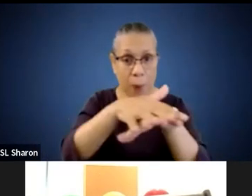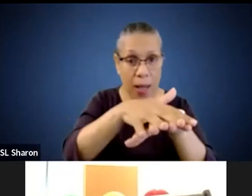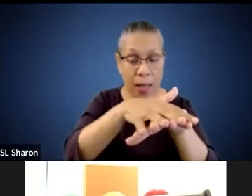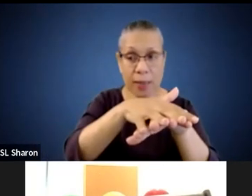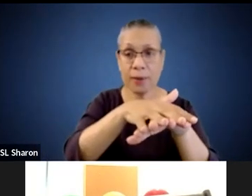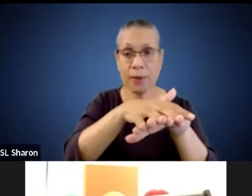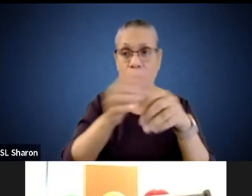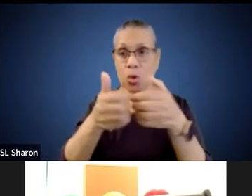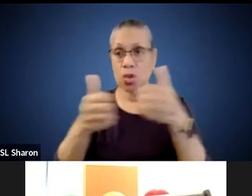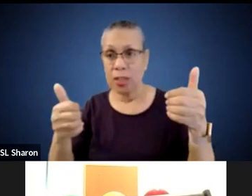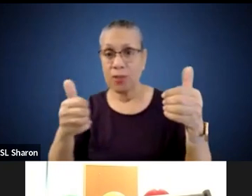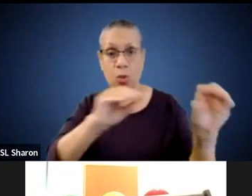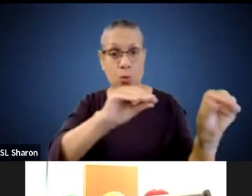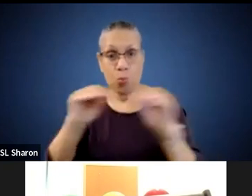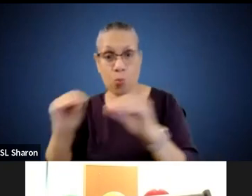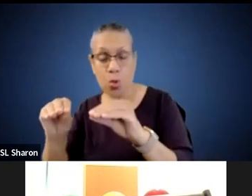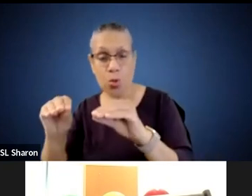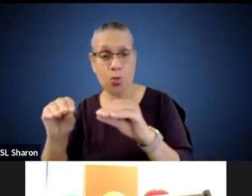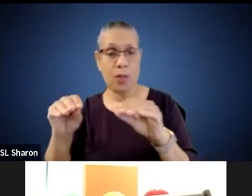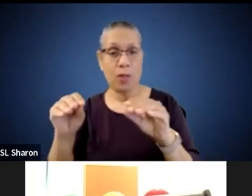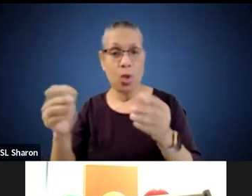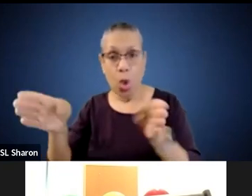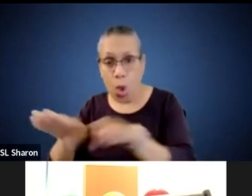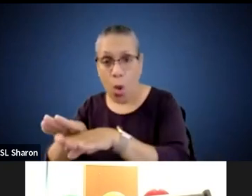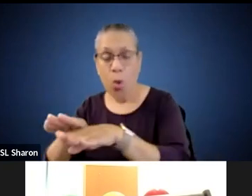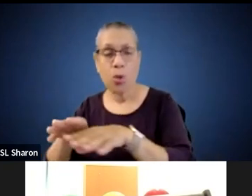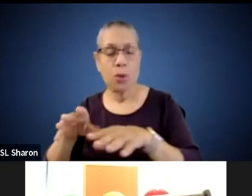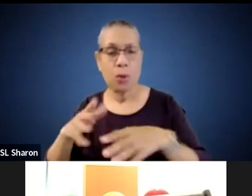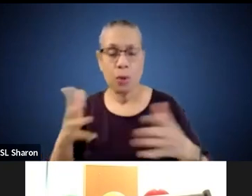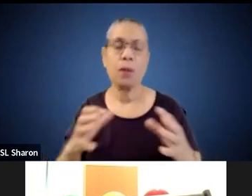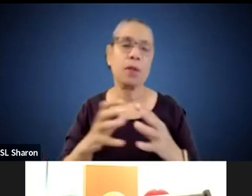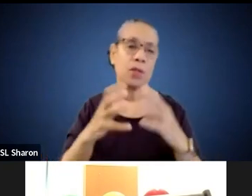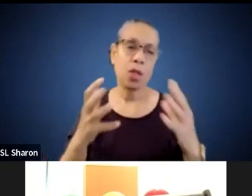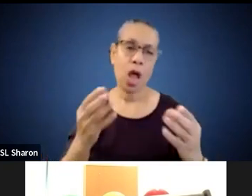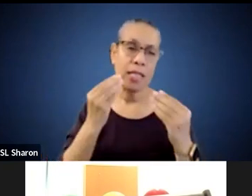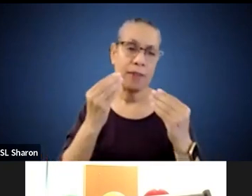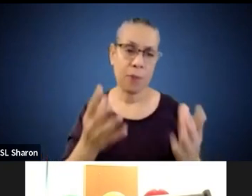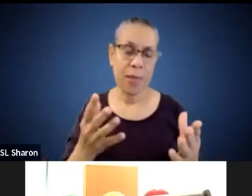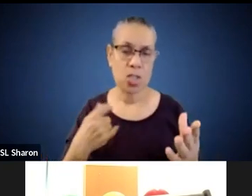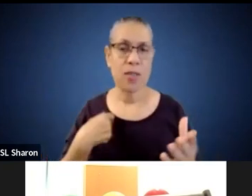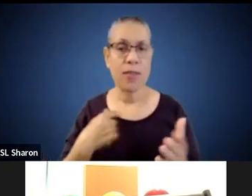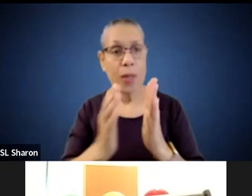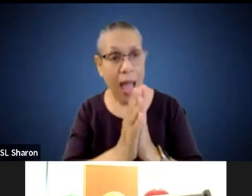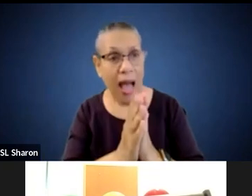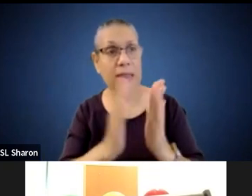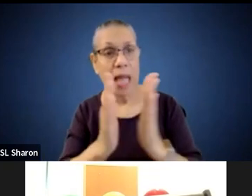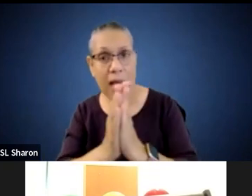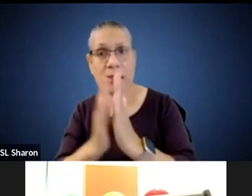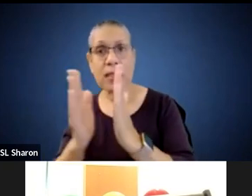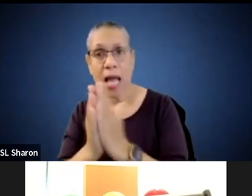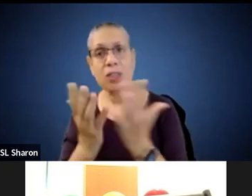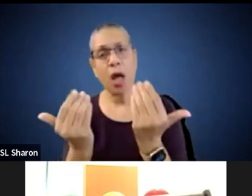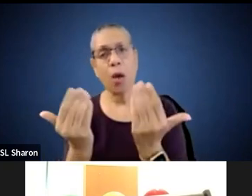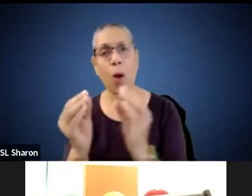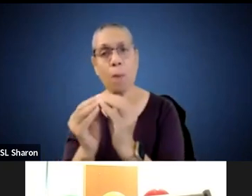there's a lot of important clear information that we've all been asking for and I feel as we move